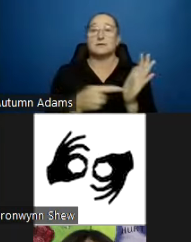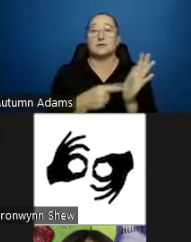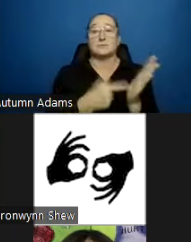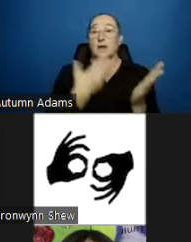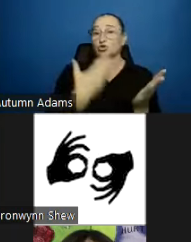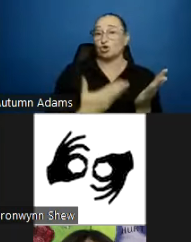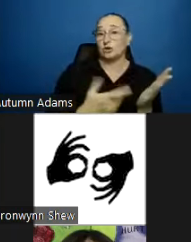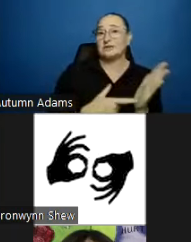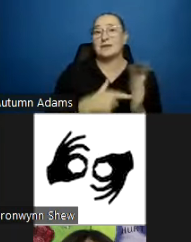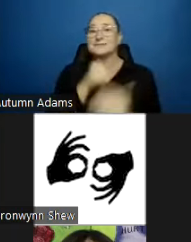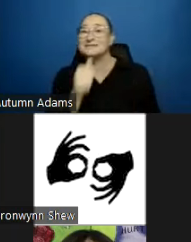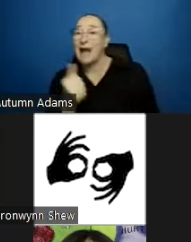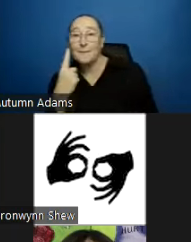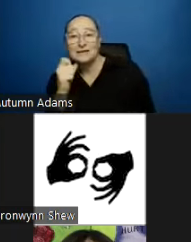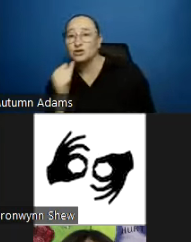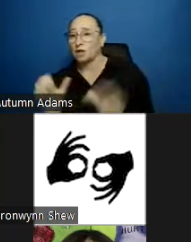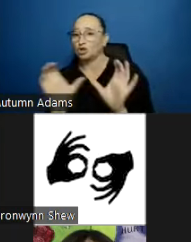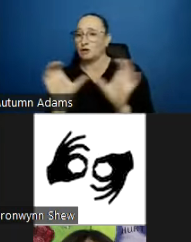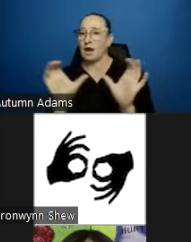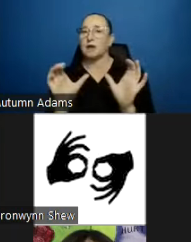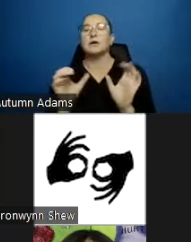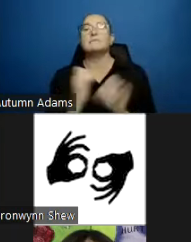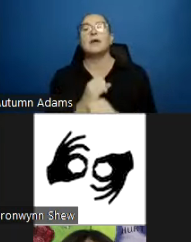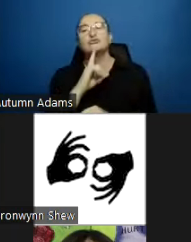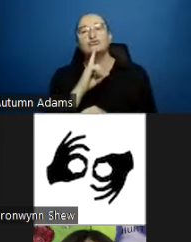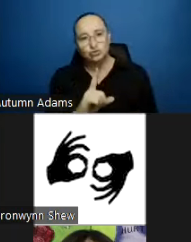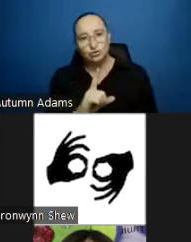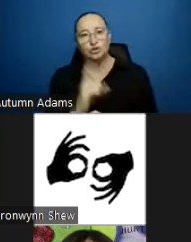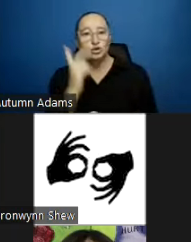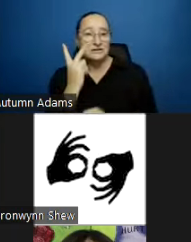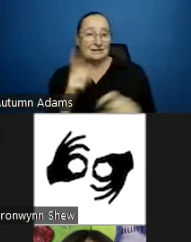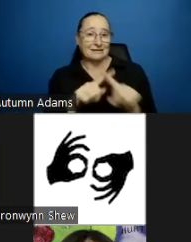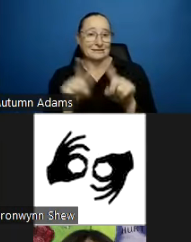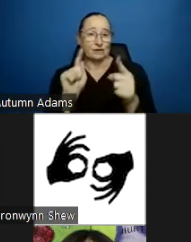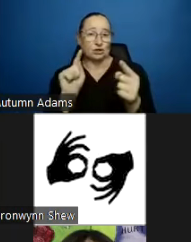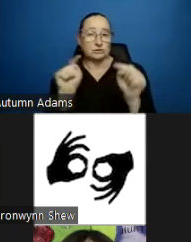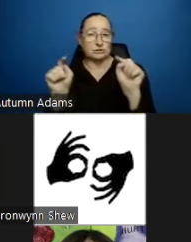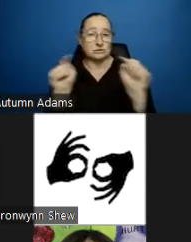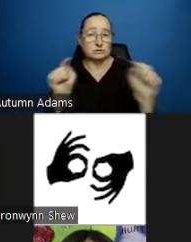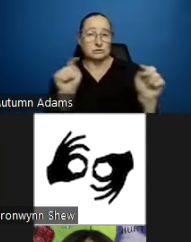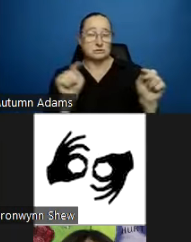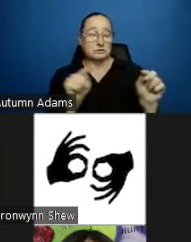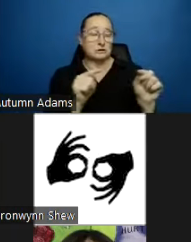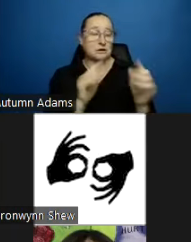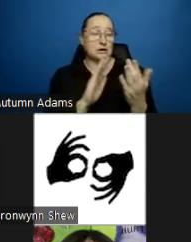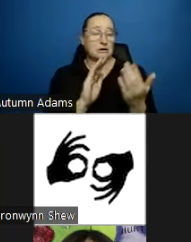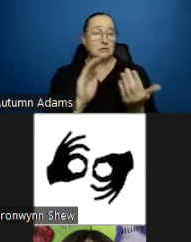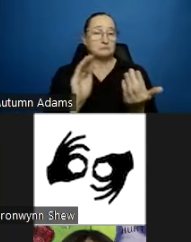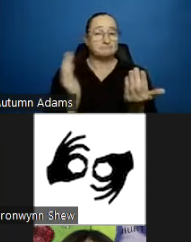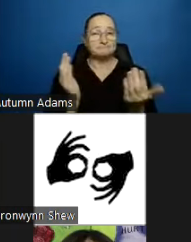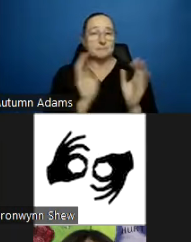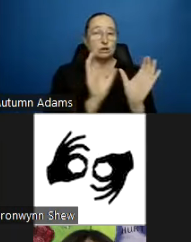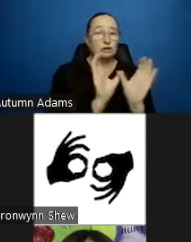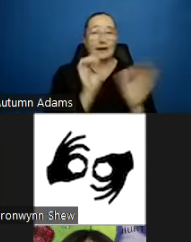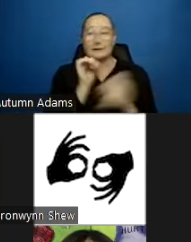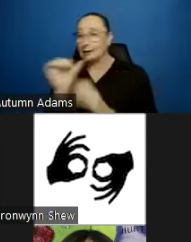so good because they're not certified. So again, make sure you're seeing the difference between certified interpreters and not. Because